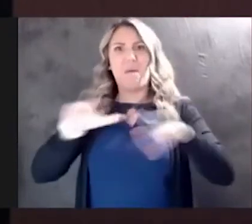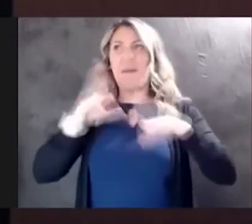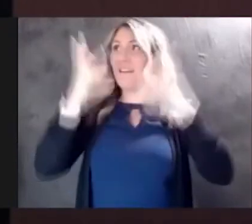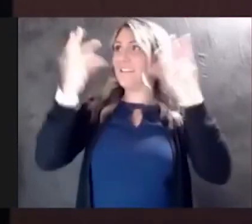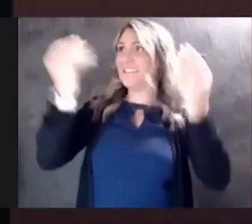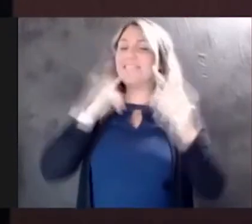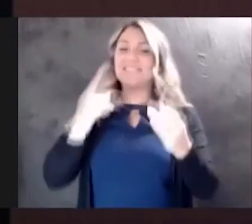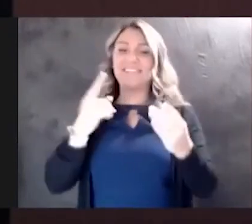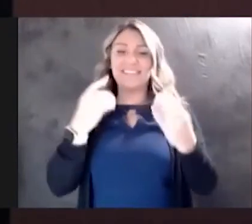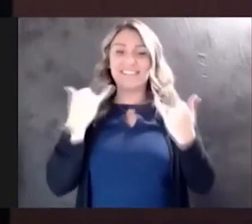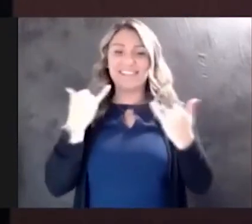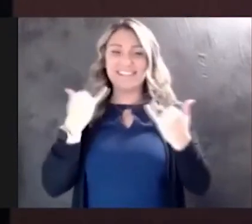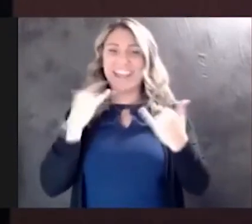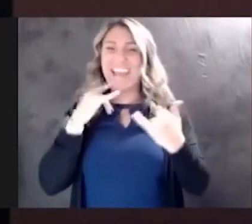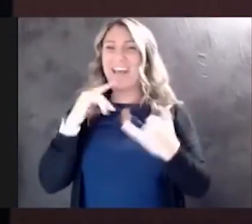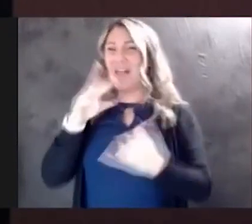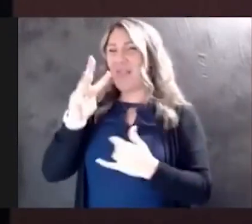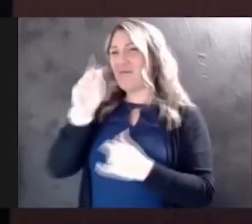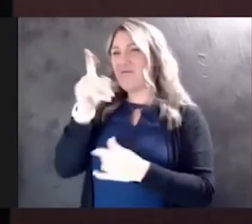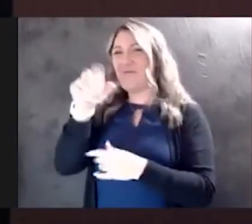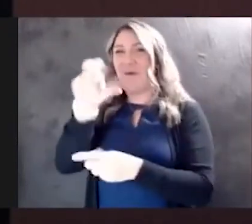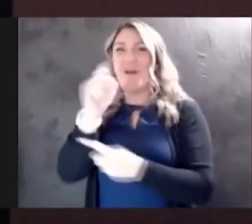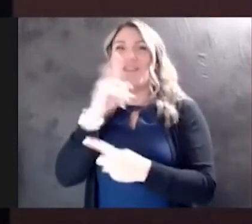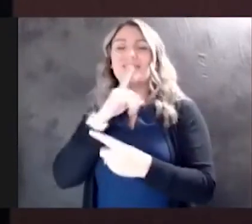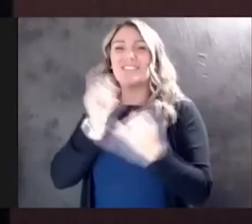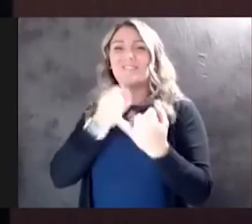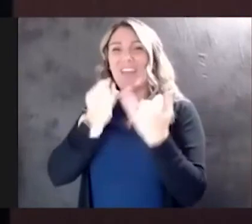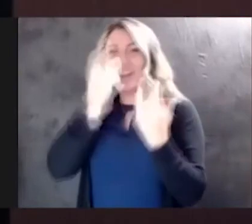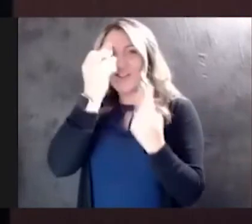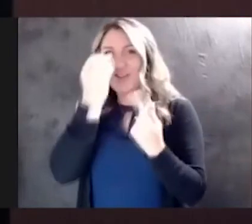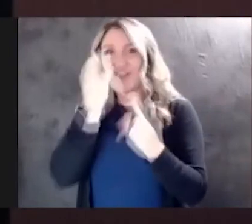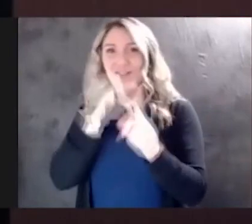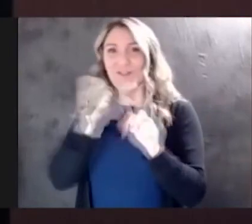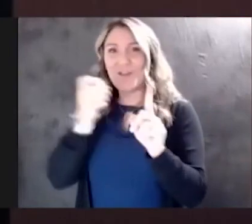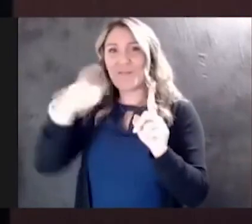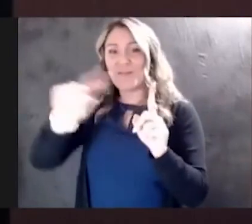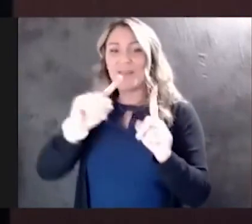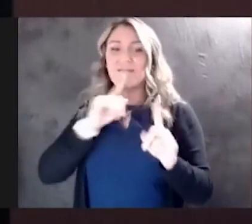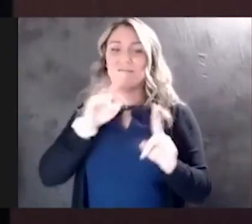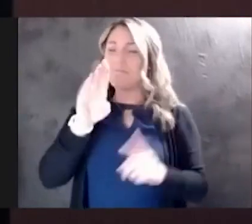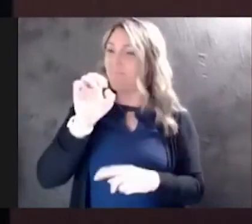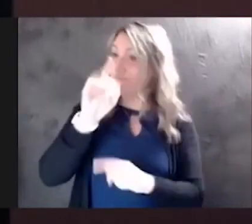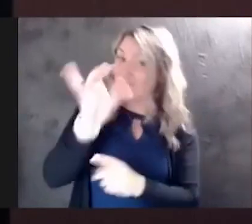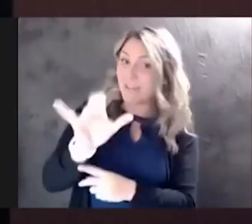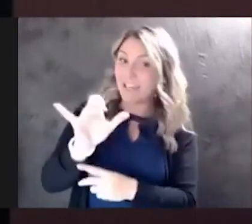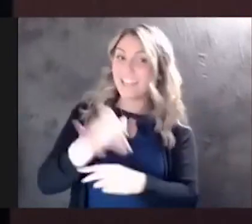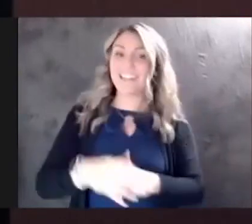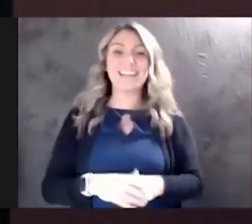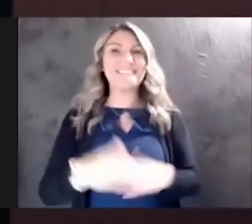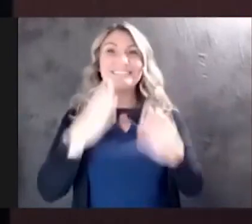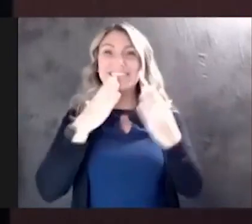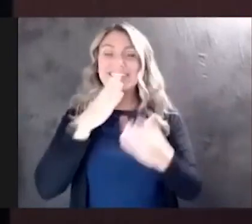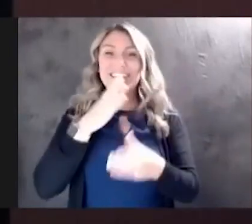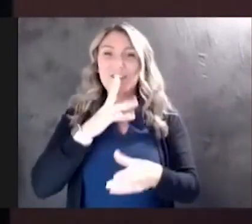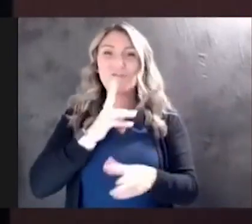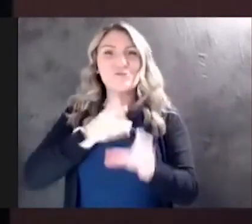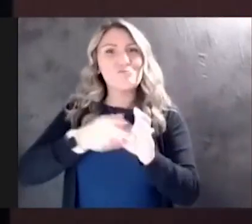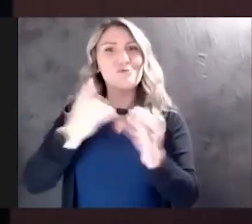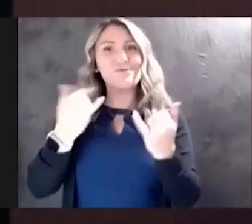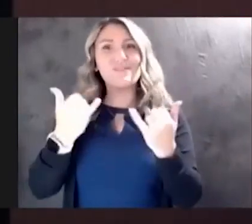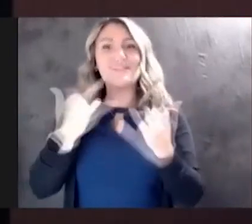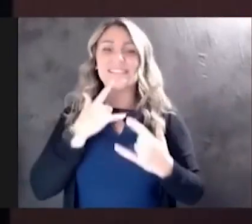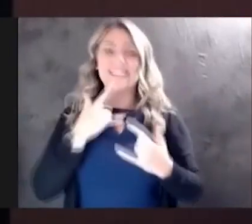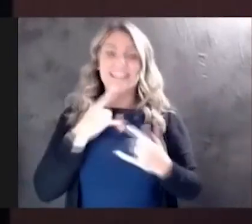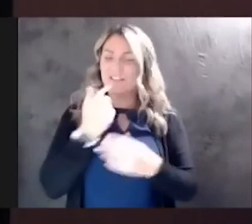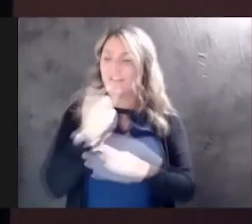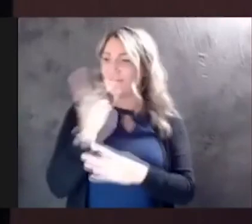warriors today. I want to get some quick final thoughts from them. Betty, thank you for joining us. Just some quick thoughts about just